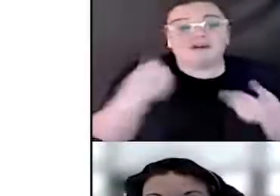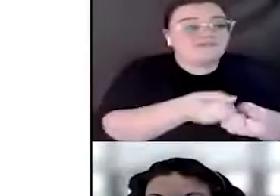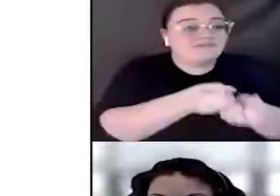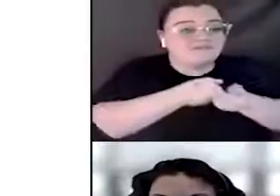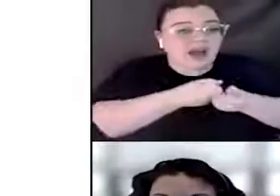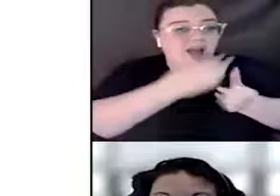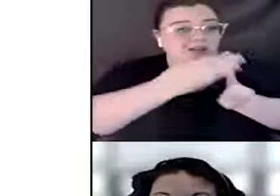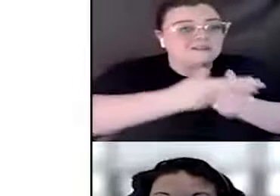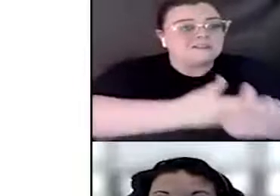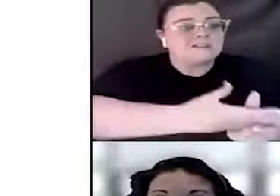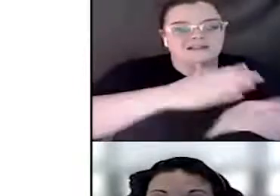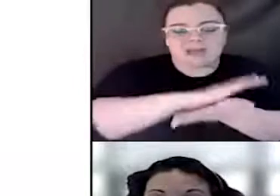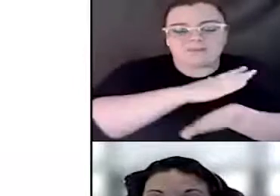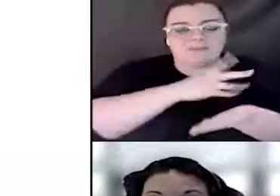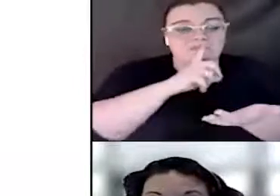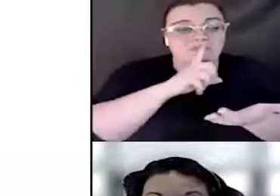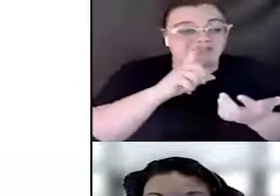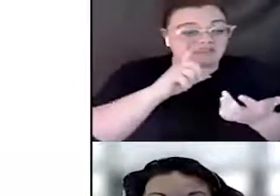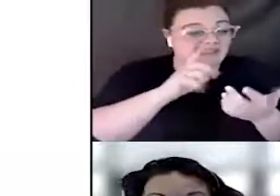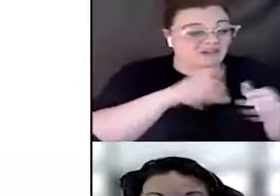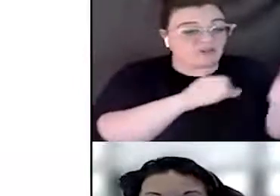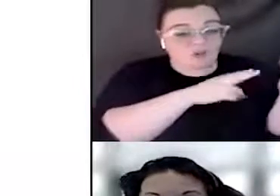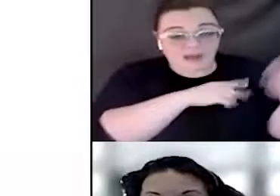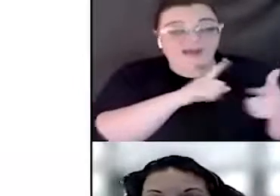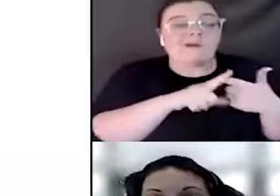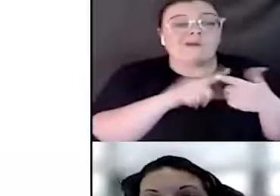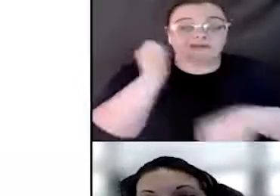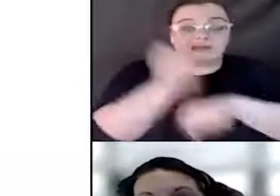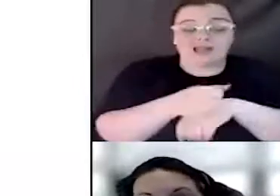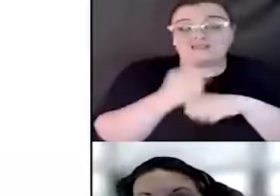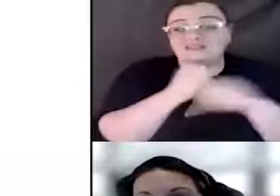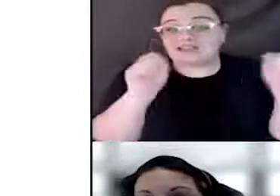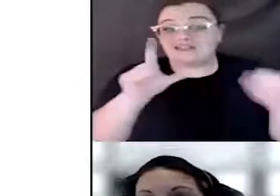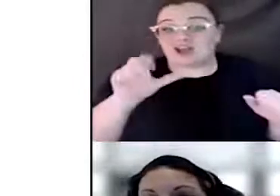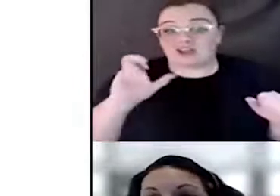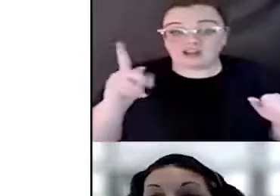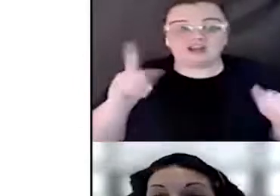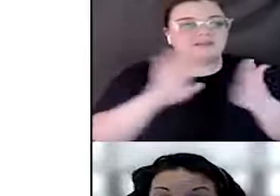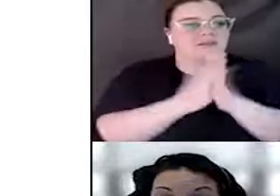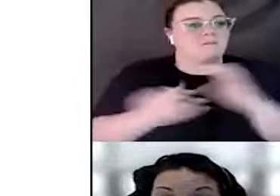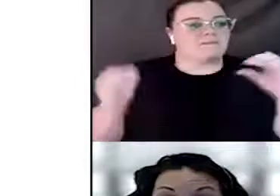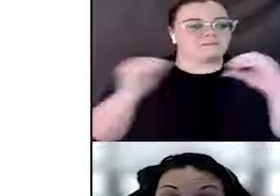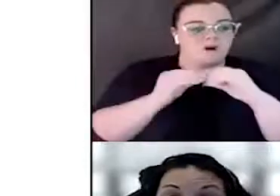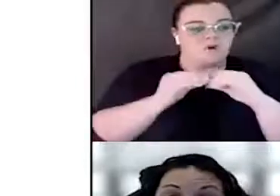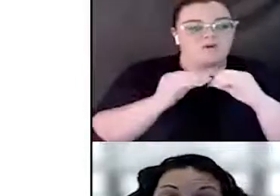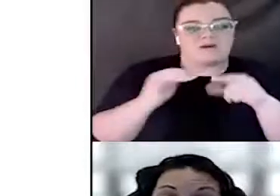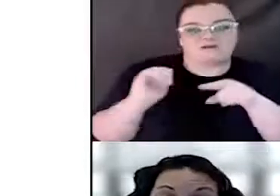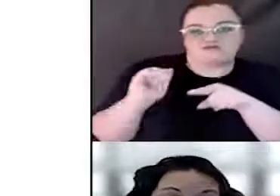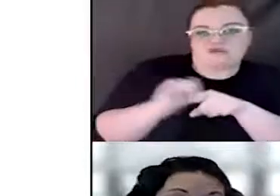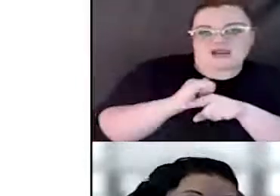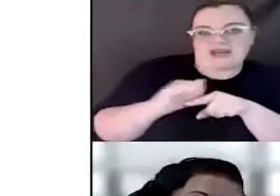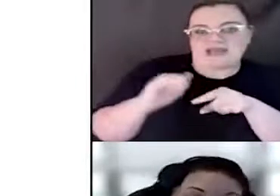and got these safety locks on, and are working towards creating a much more robust training